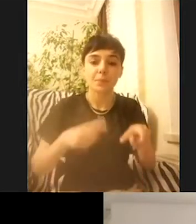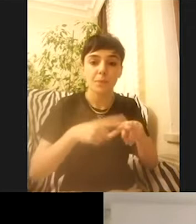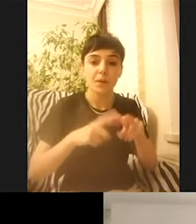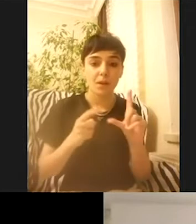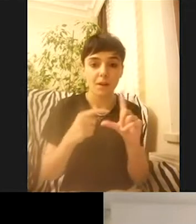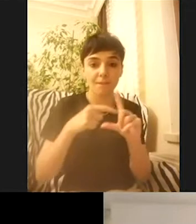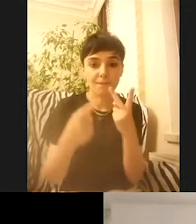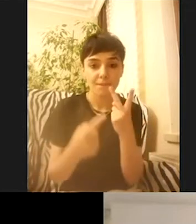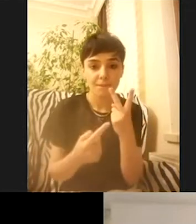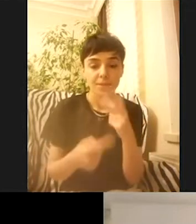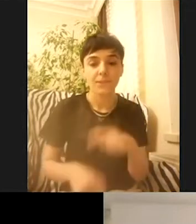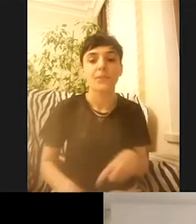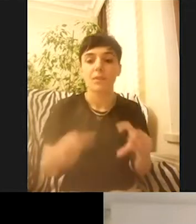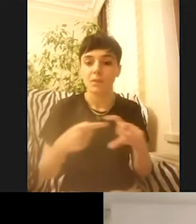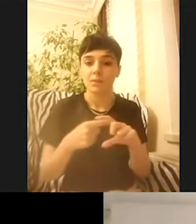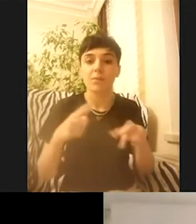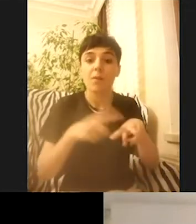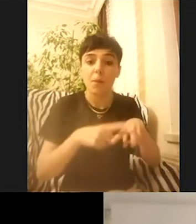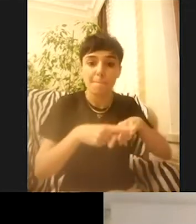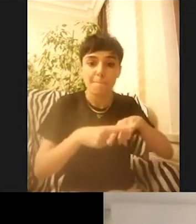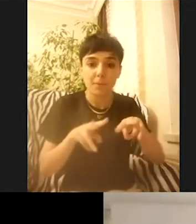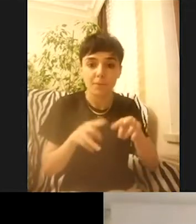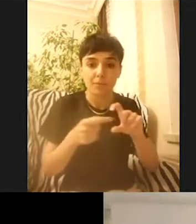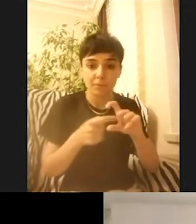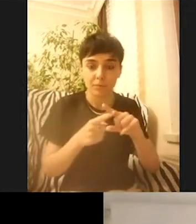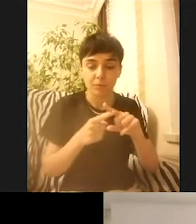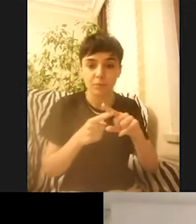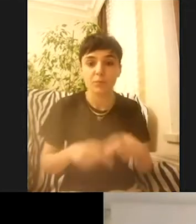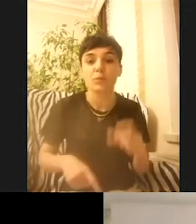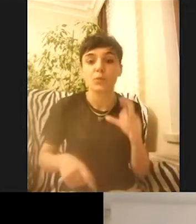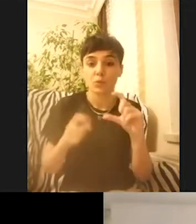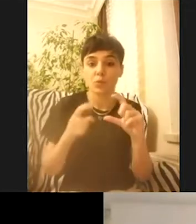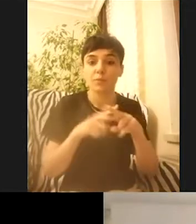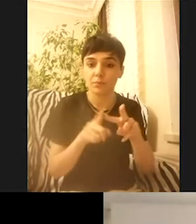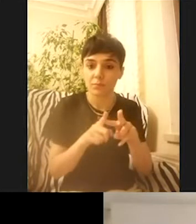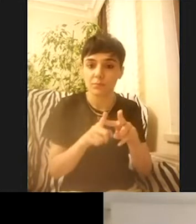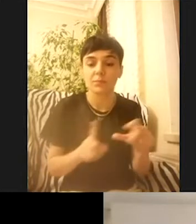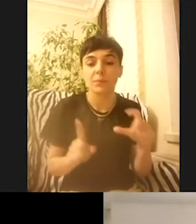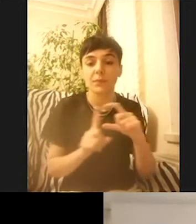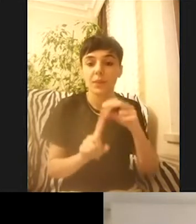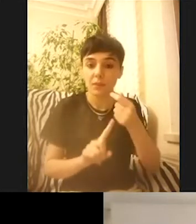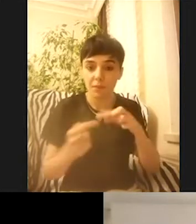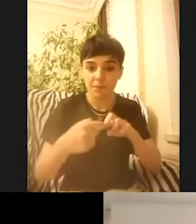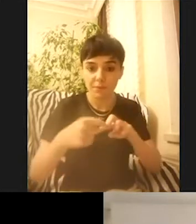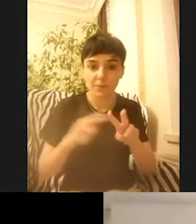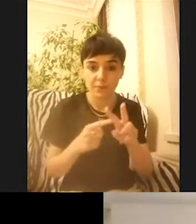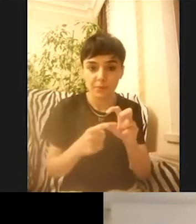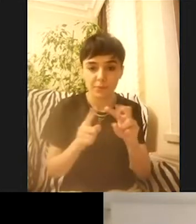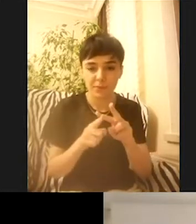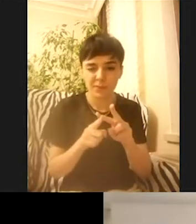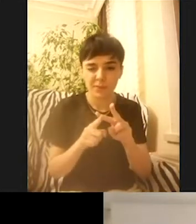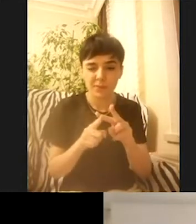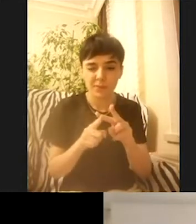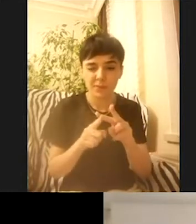Can Küçük, Diren Demir, Elçin Acun, Hakan Sorar, İsmet Köroğlu,